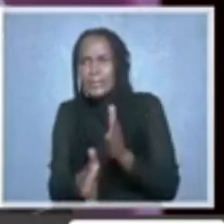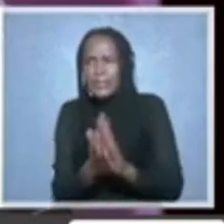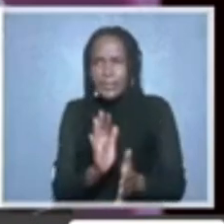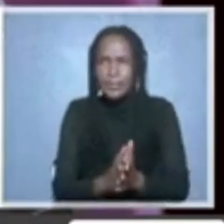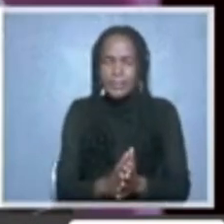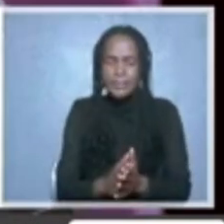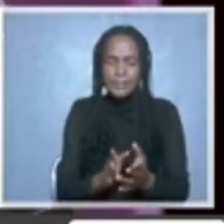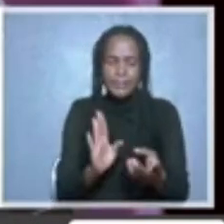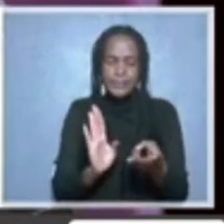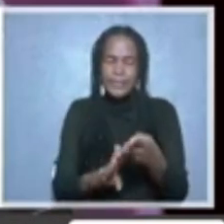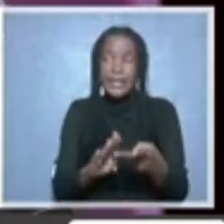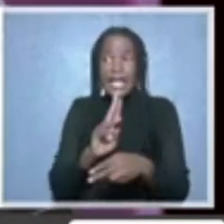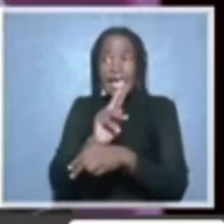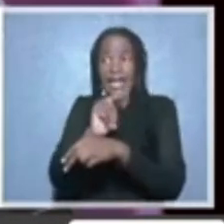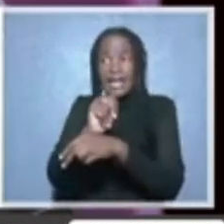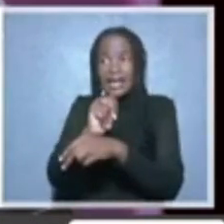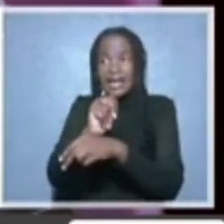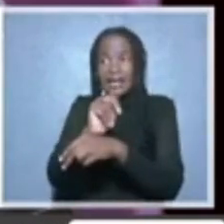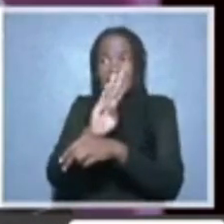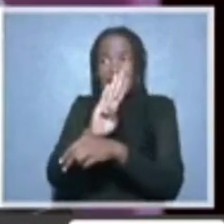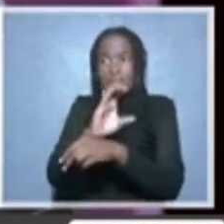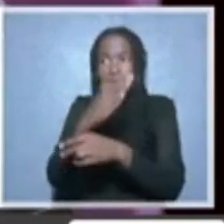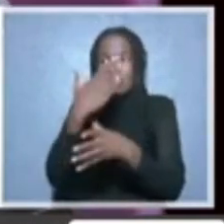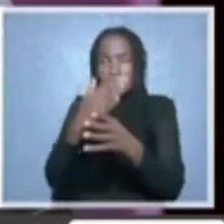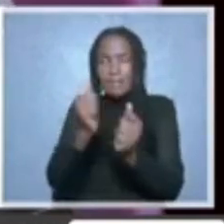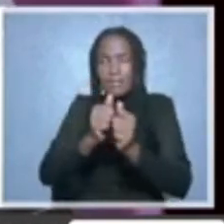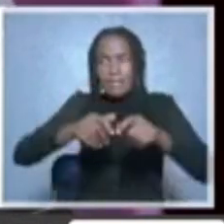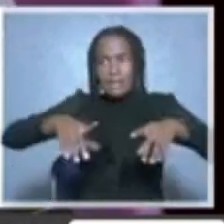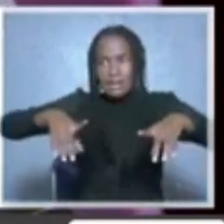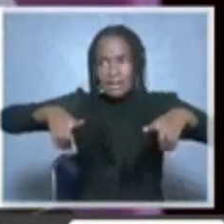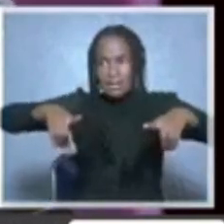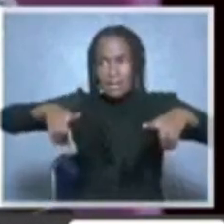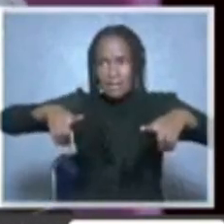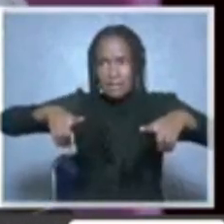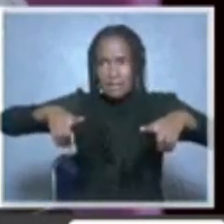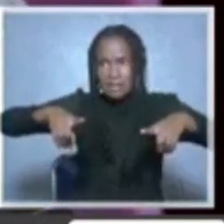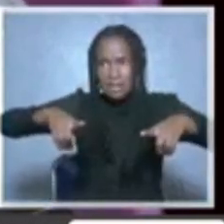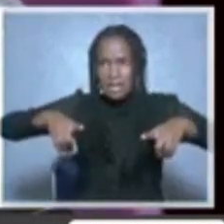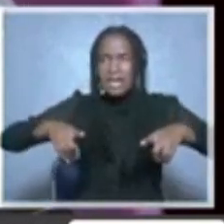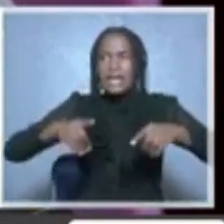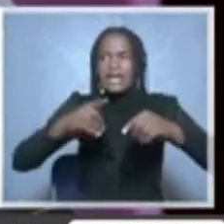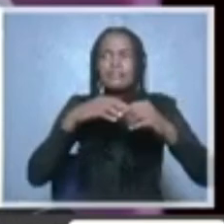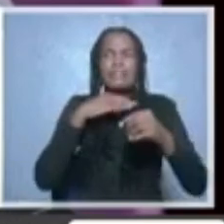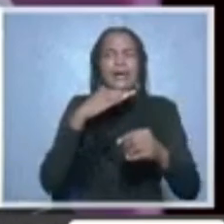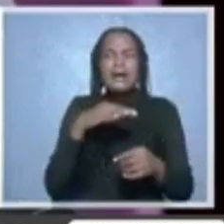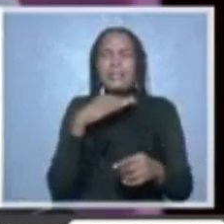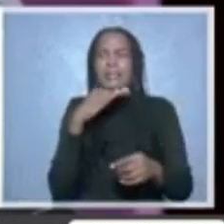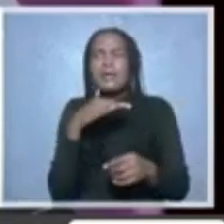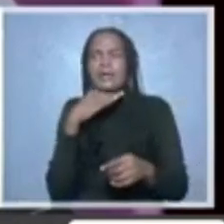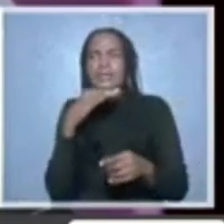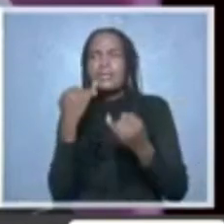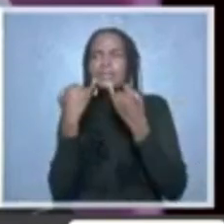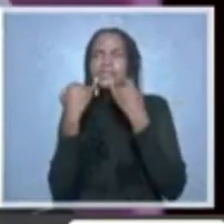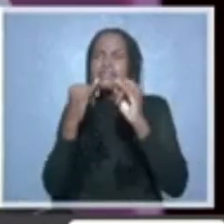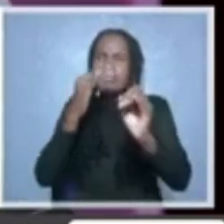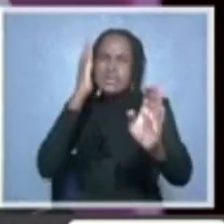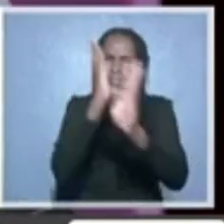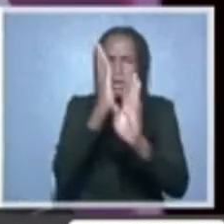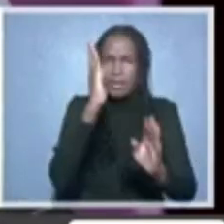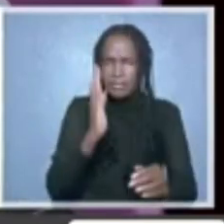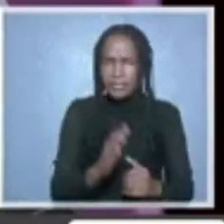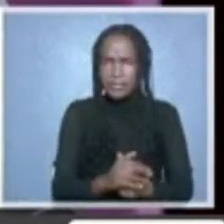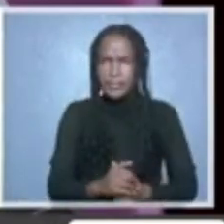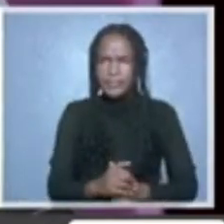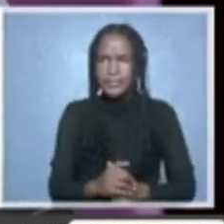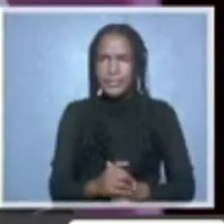NDF throughout in helping us to make sure that we tell and narrate a story that is as precise as can be. But